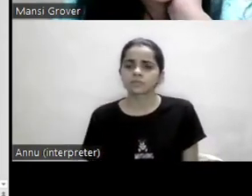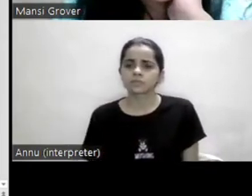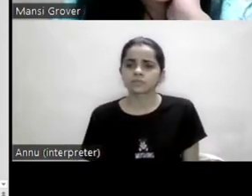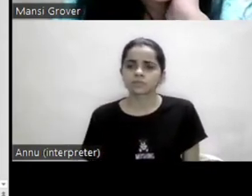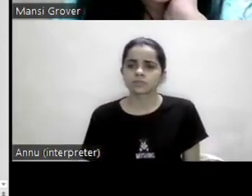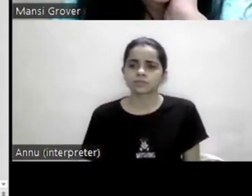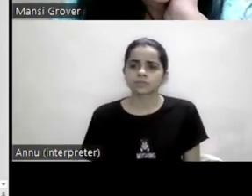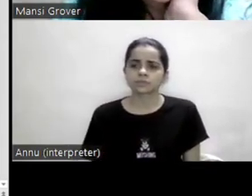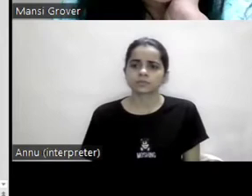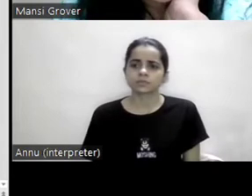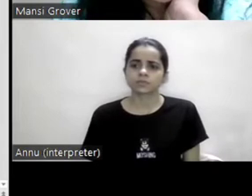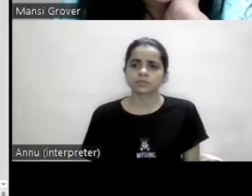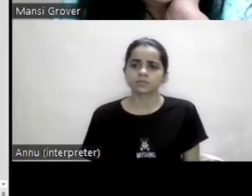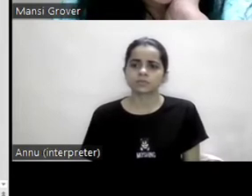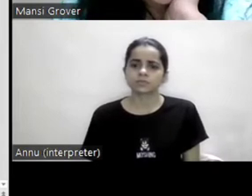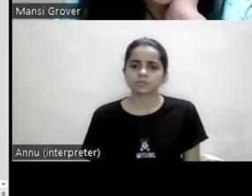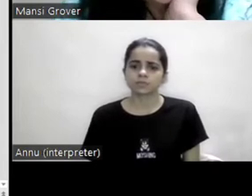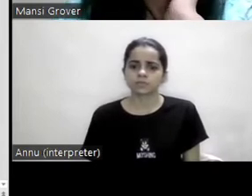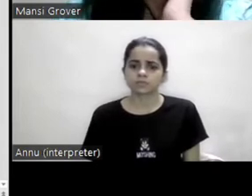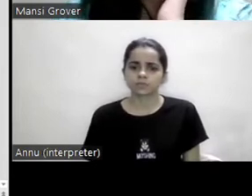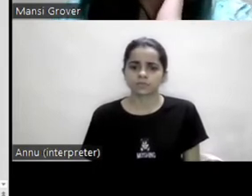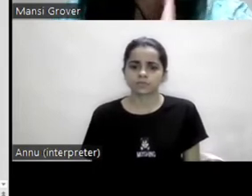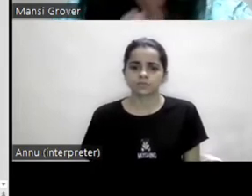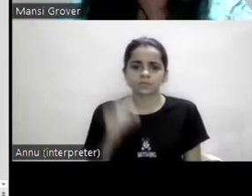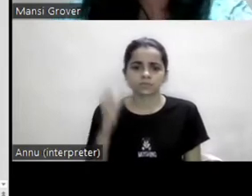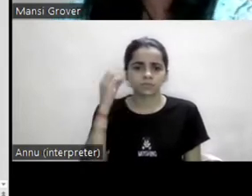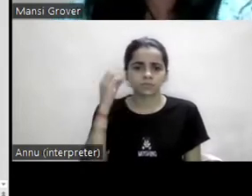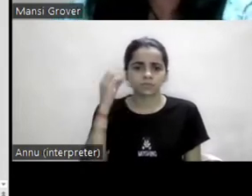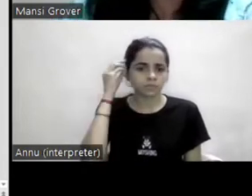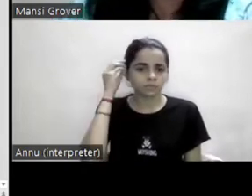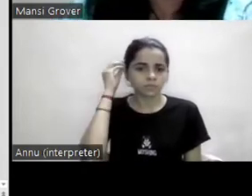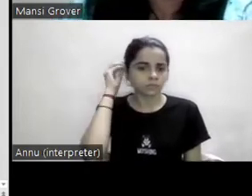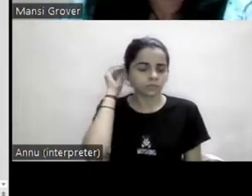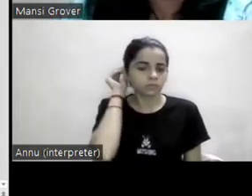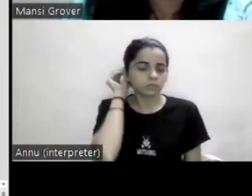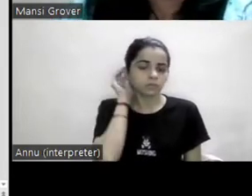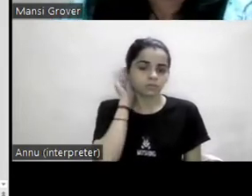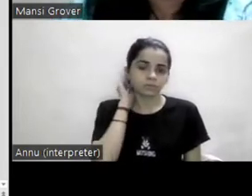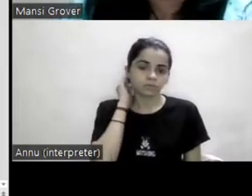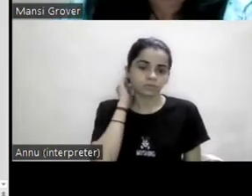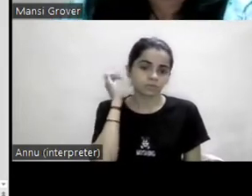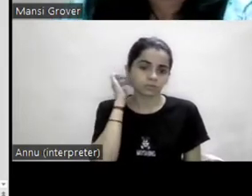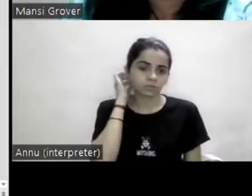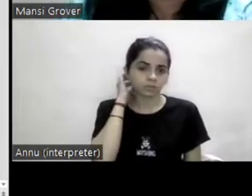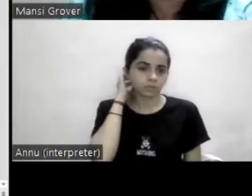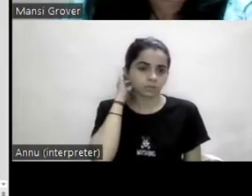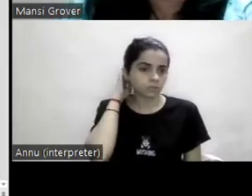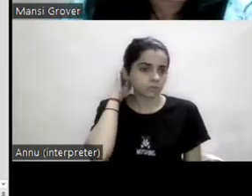Harmendra? Yes, ma'am. Okay. Yes, ma'am.